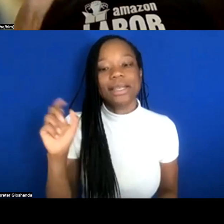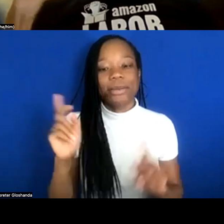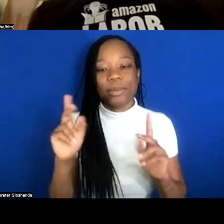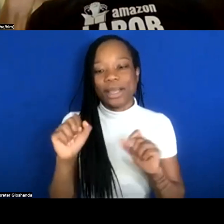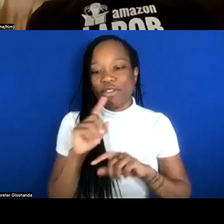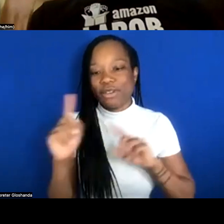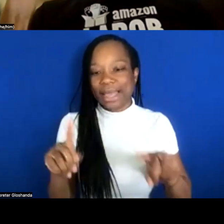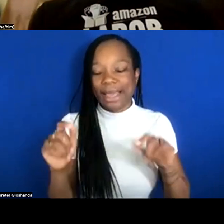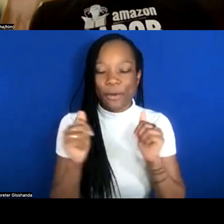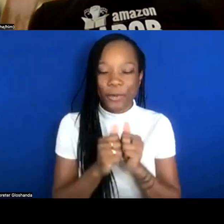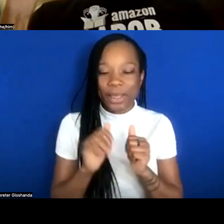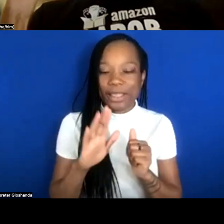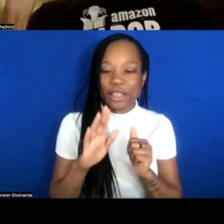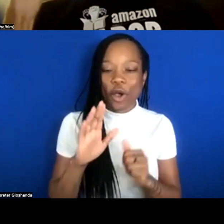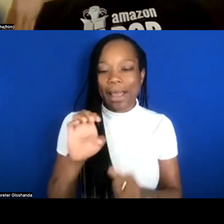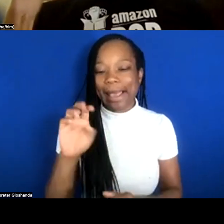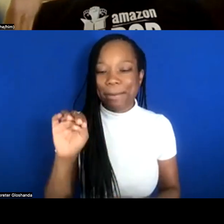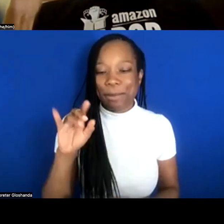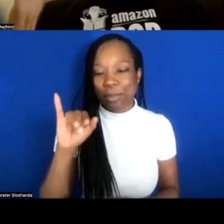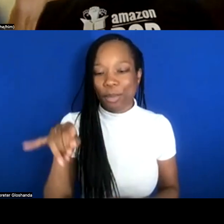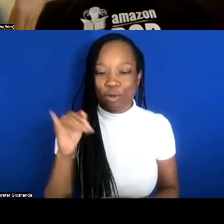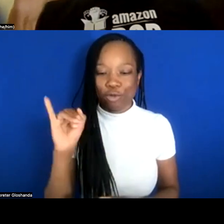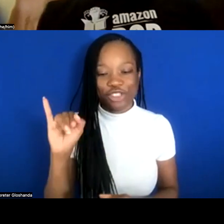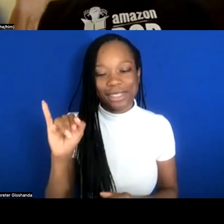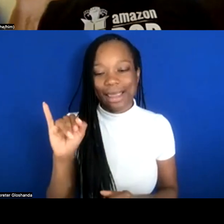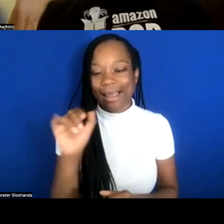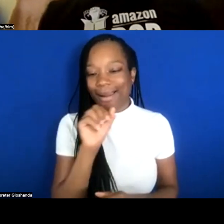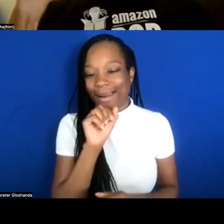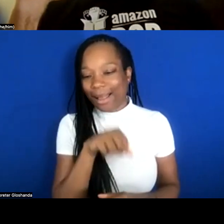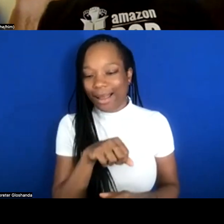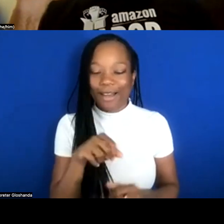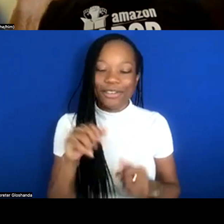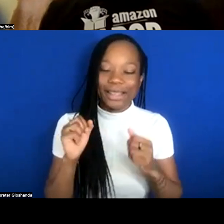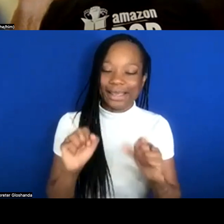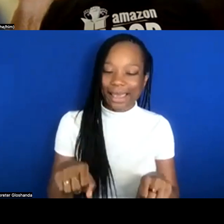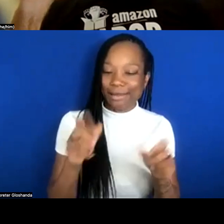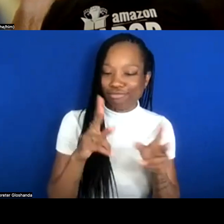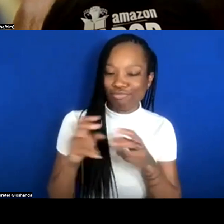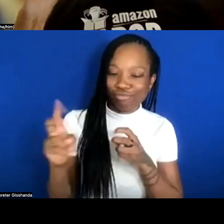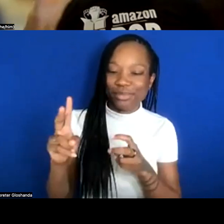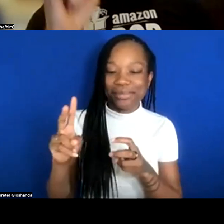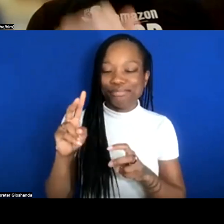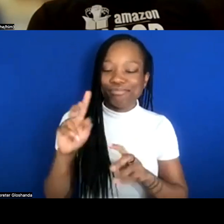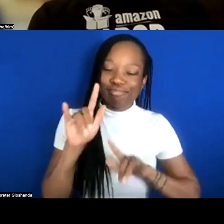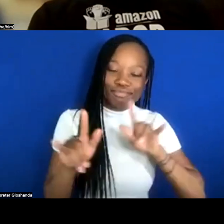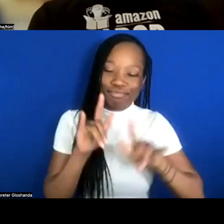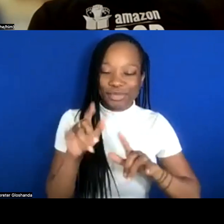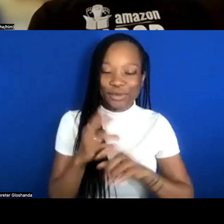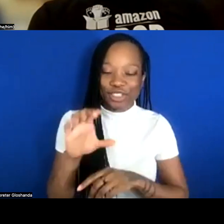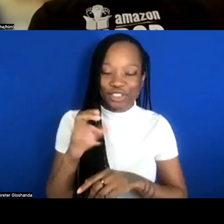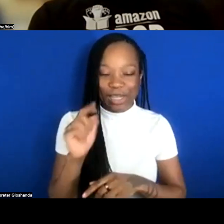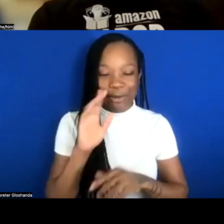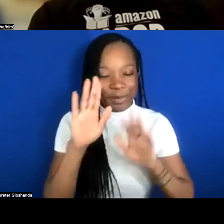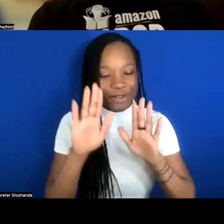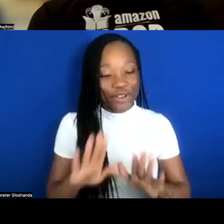some emoji love or drop some love in the chat. That would be really great. We really appreciate you sharing your